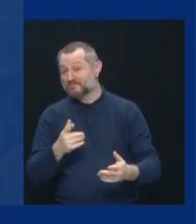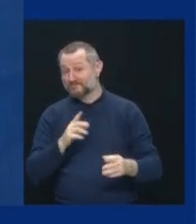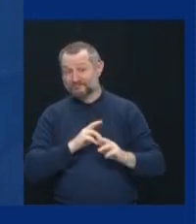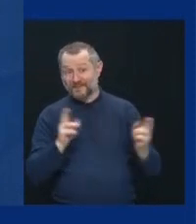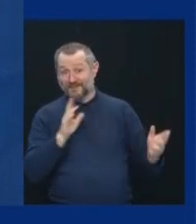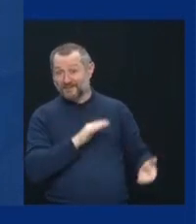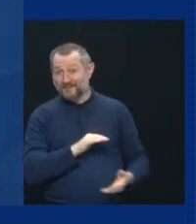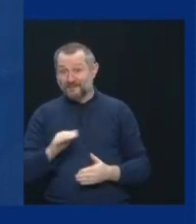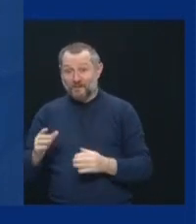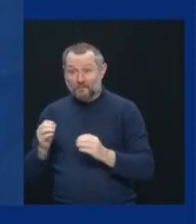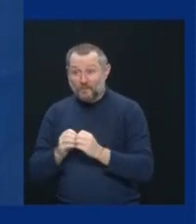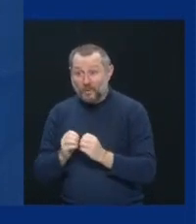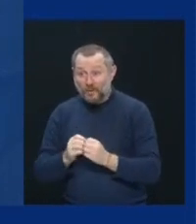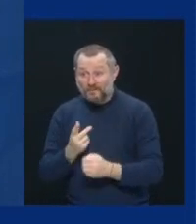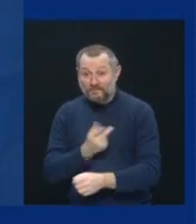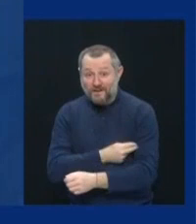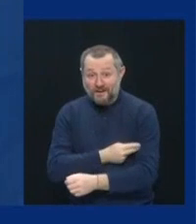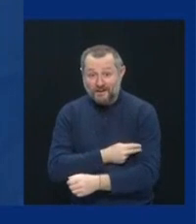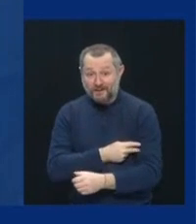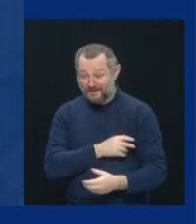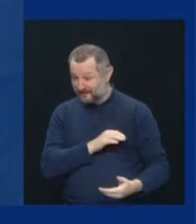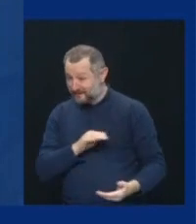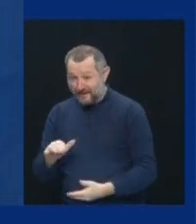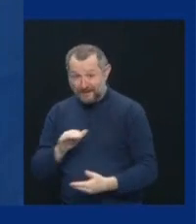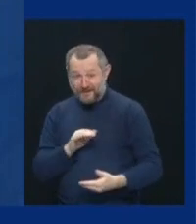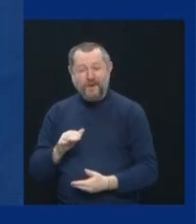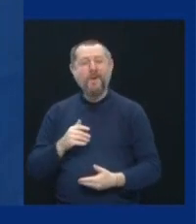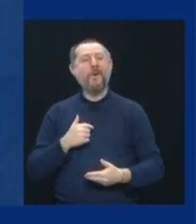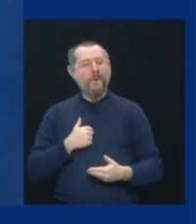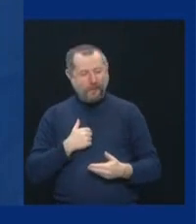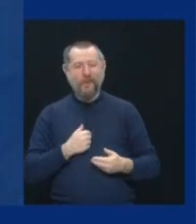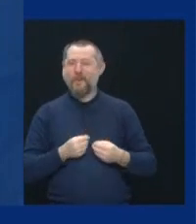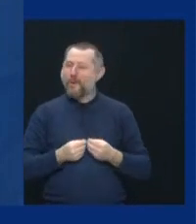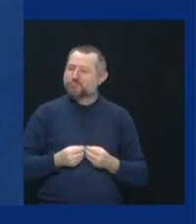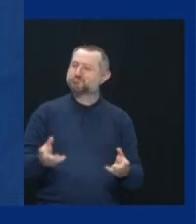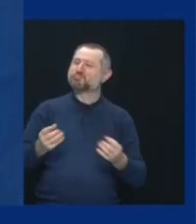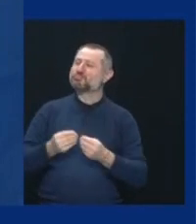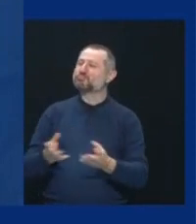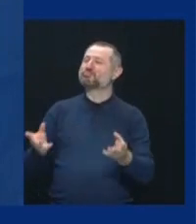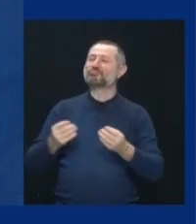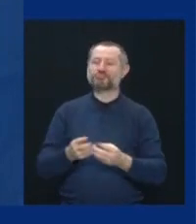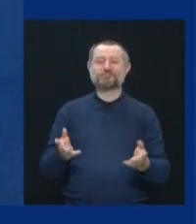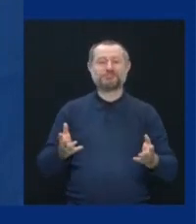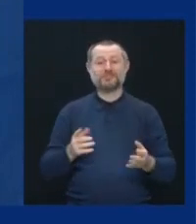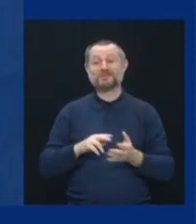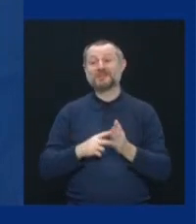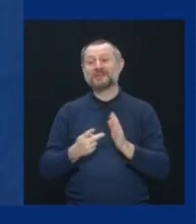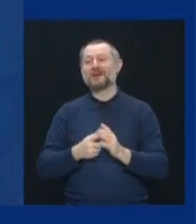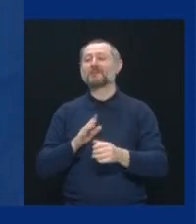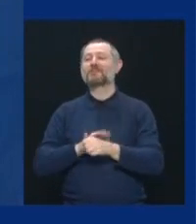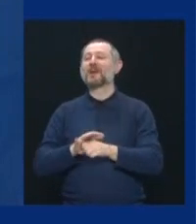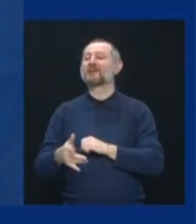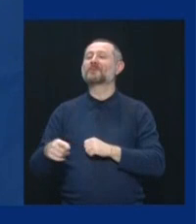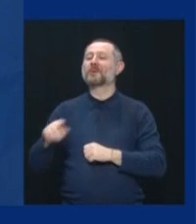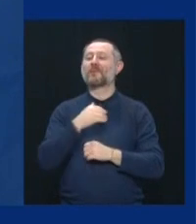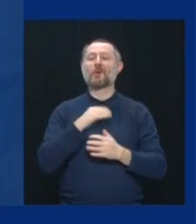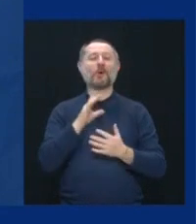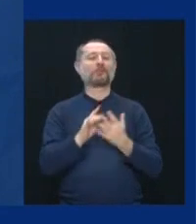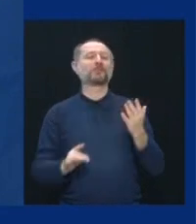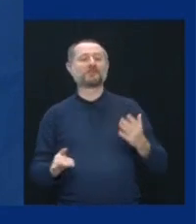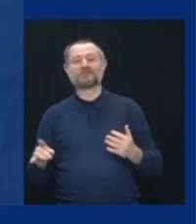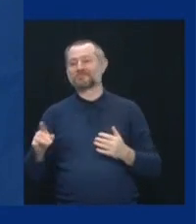dosages, that extensive distribution network will wind up being a positive and not a negative.